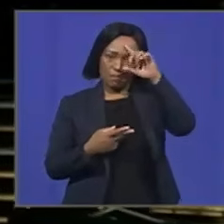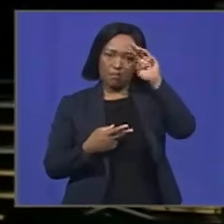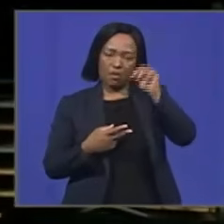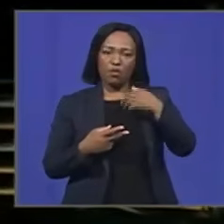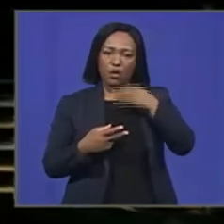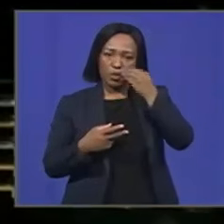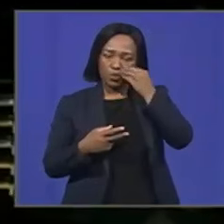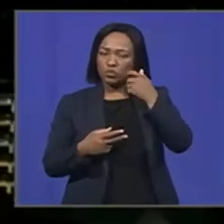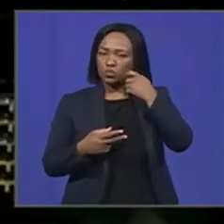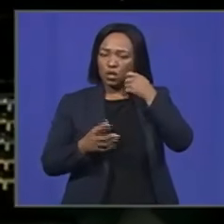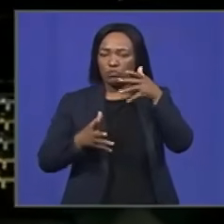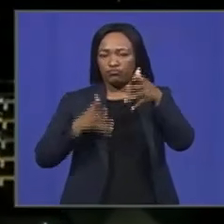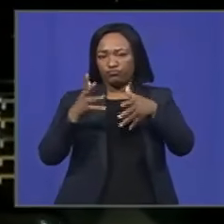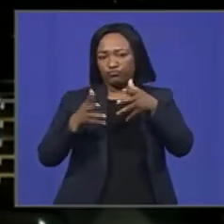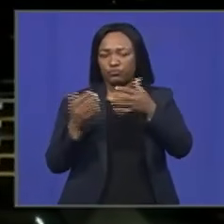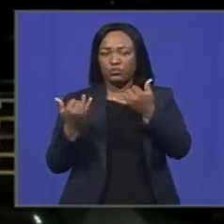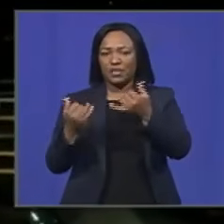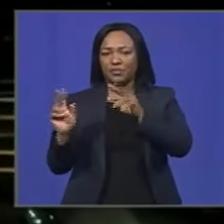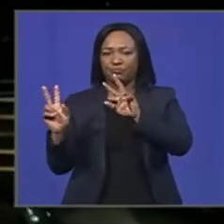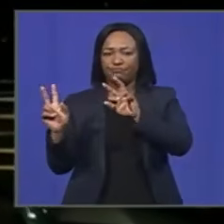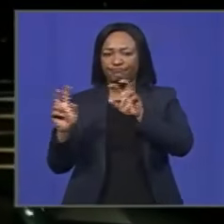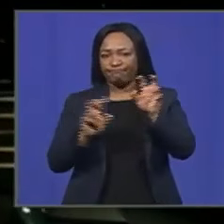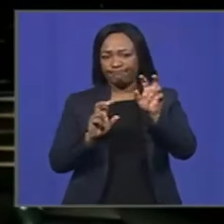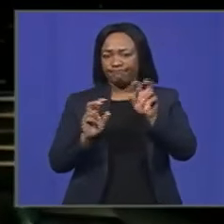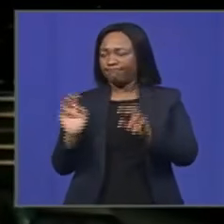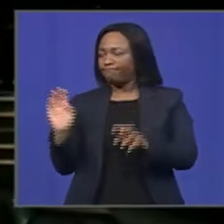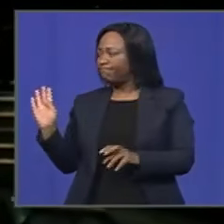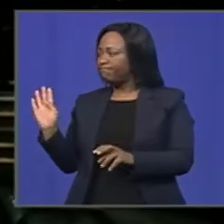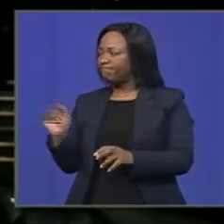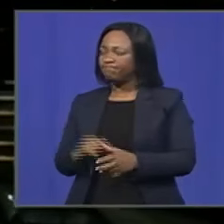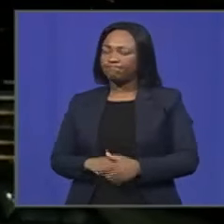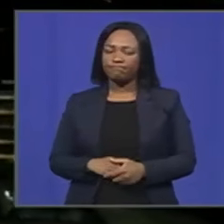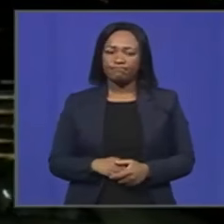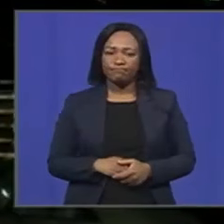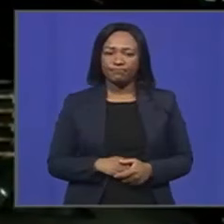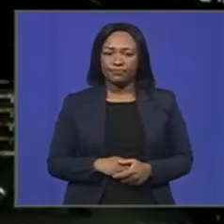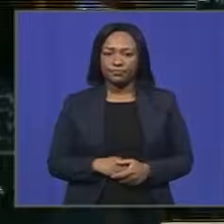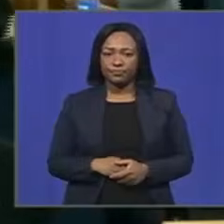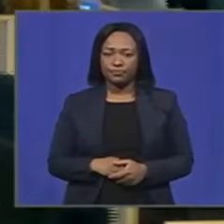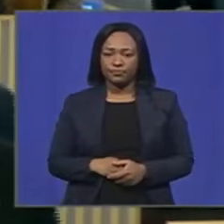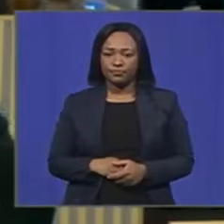tsa Setswana a re thube kobose go lemmogo ka tshedimosetso